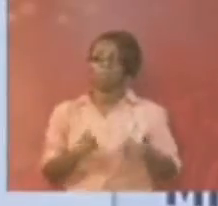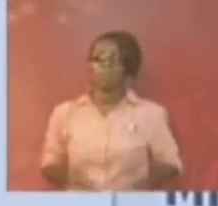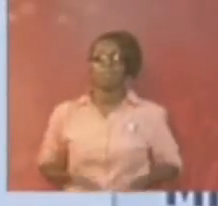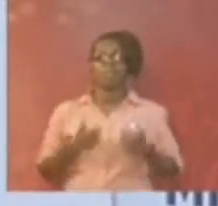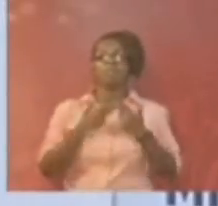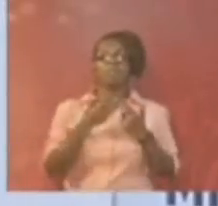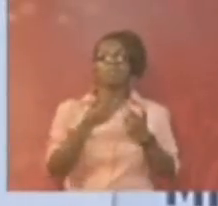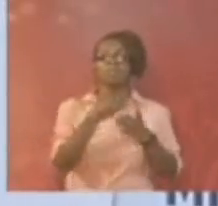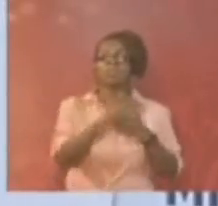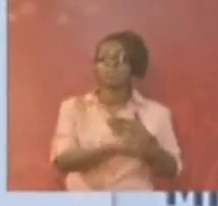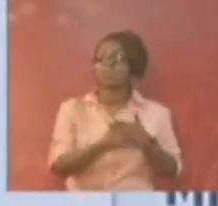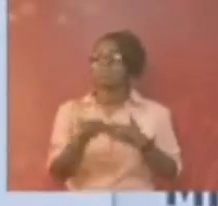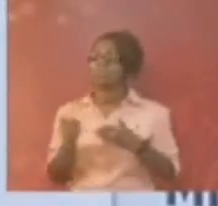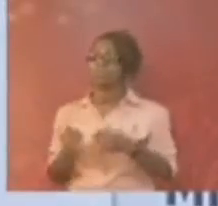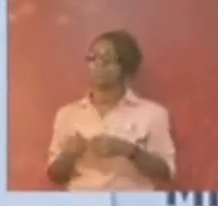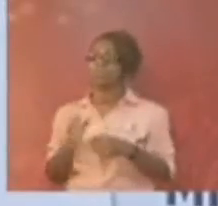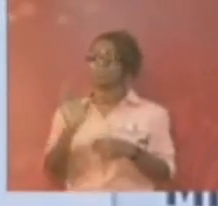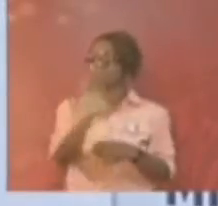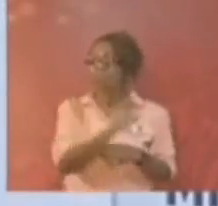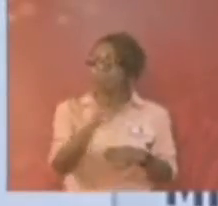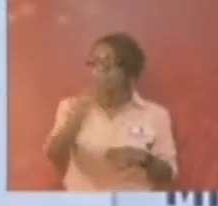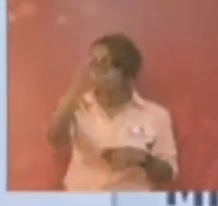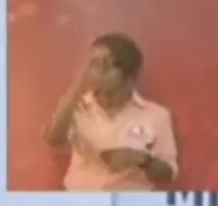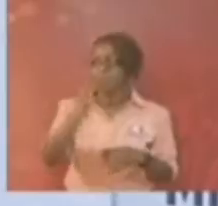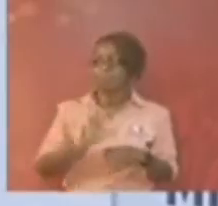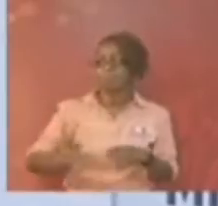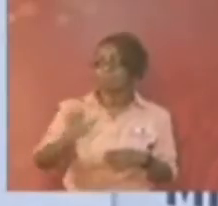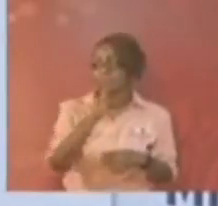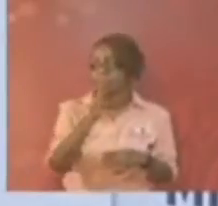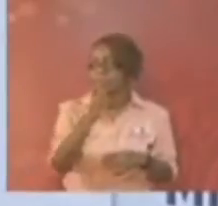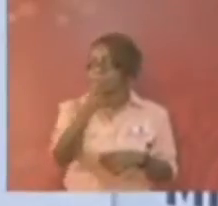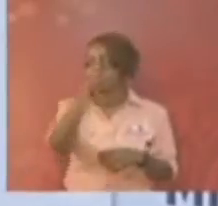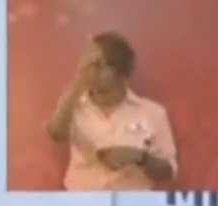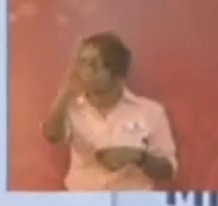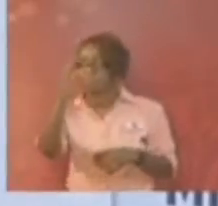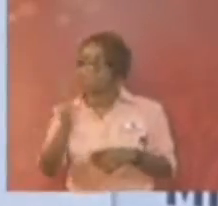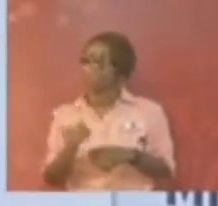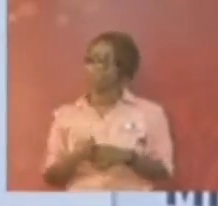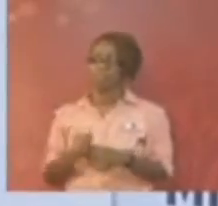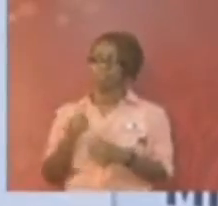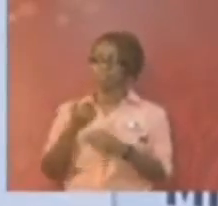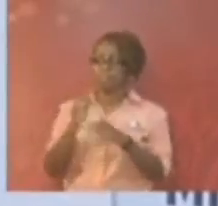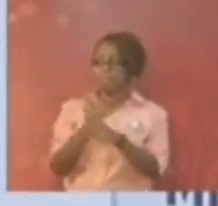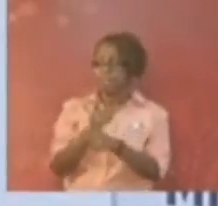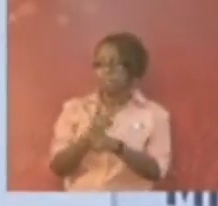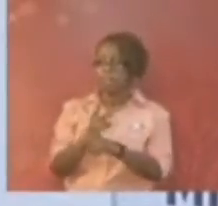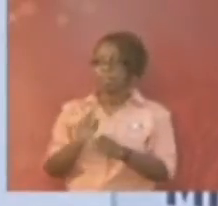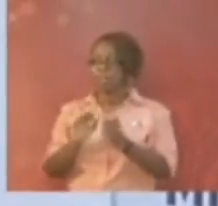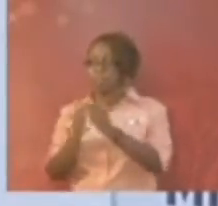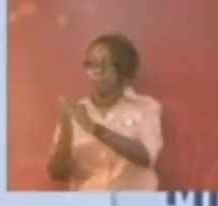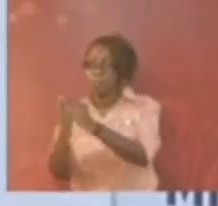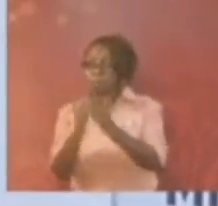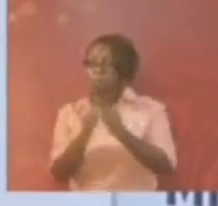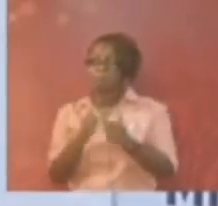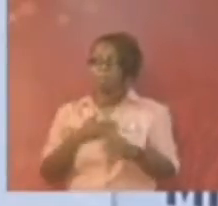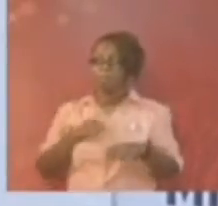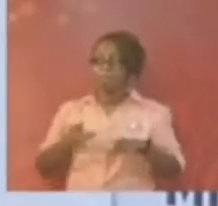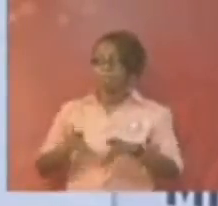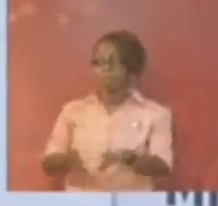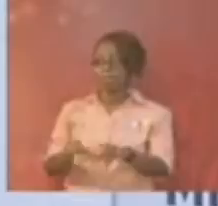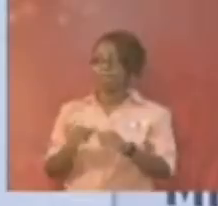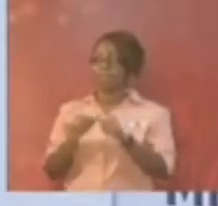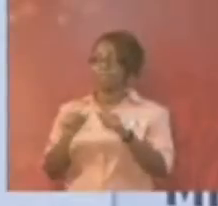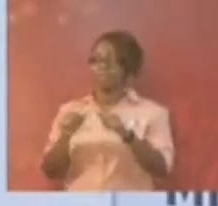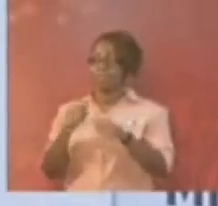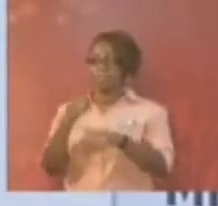grandparents. If I care about the community, then I do the things that keep everyone in the community